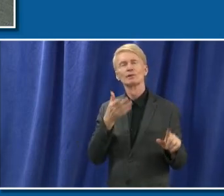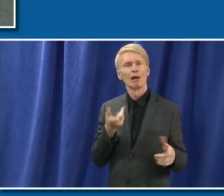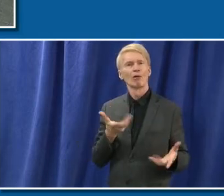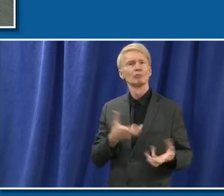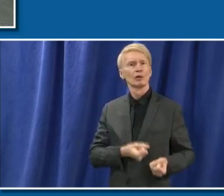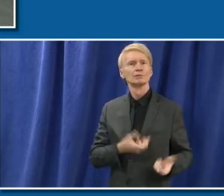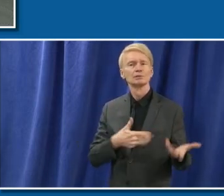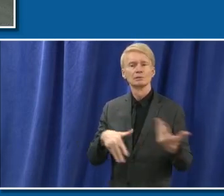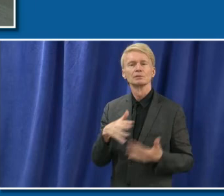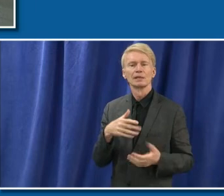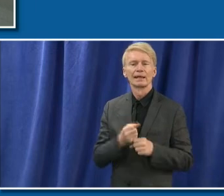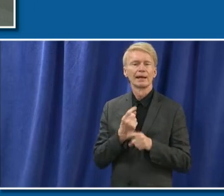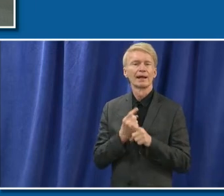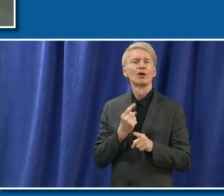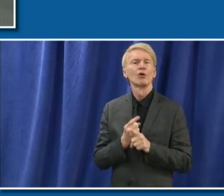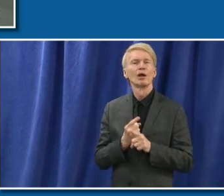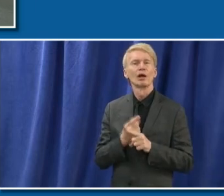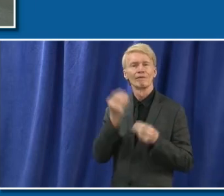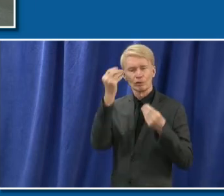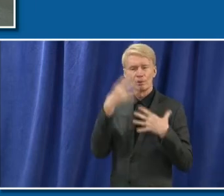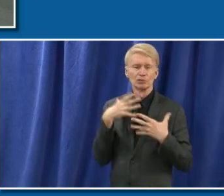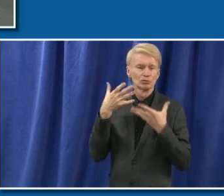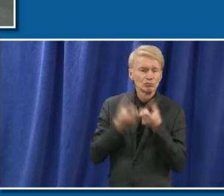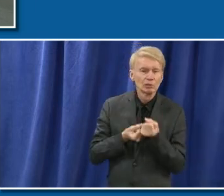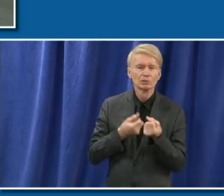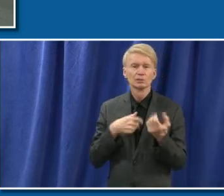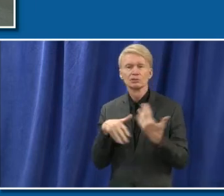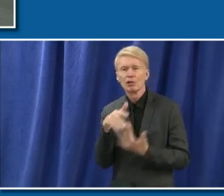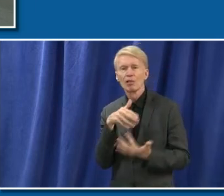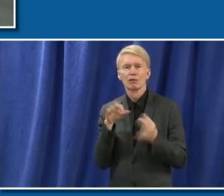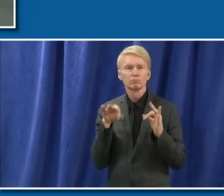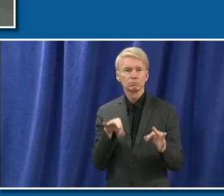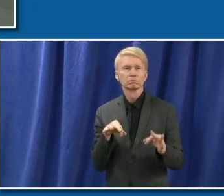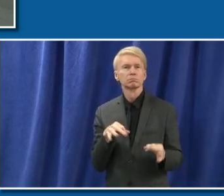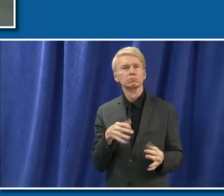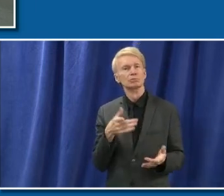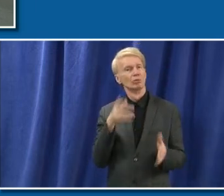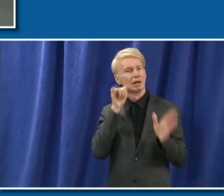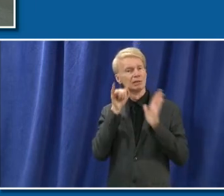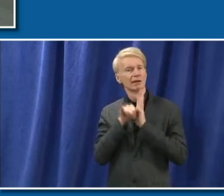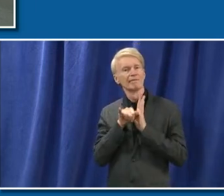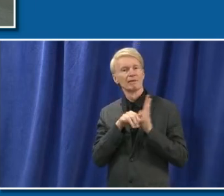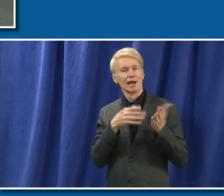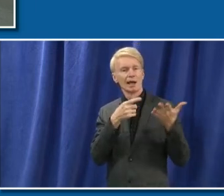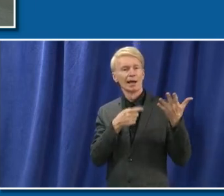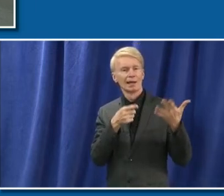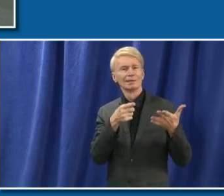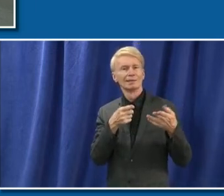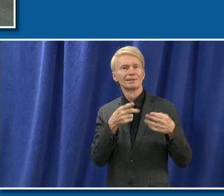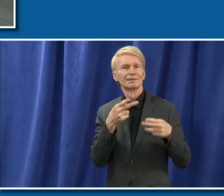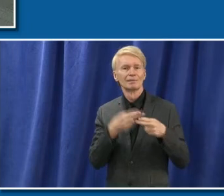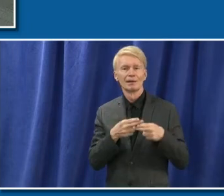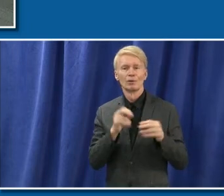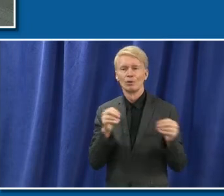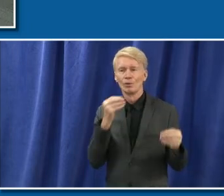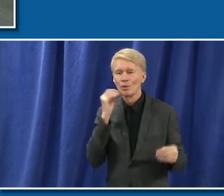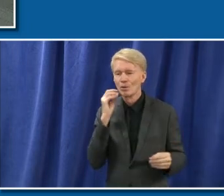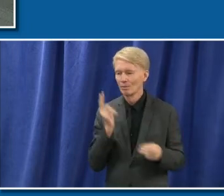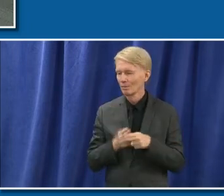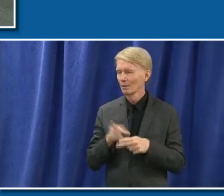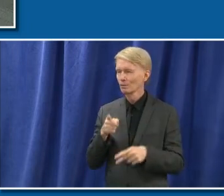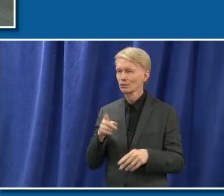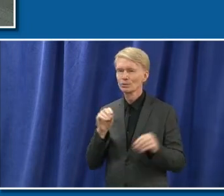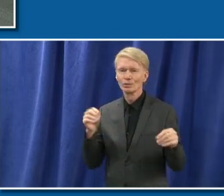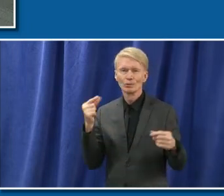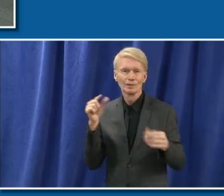accurate information, building that trust up within the populations that you identified here to ensure that their willingness to take the